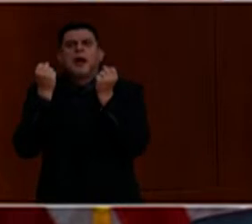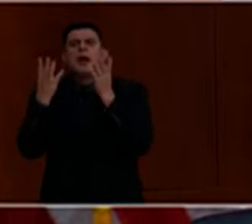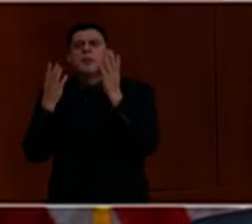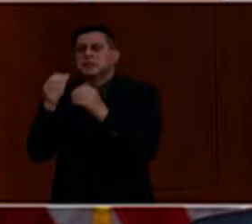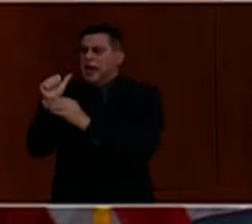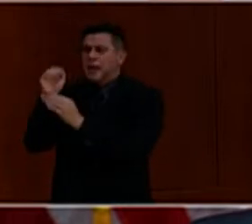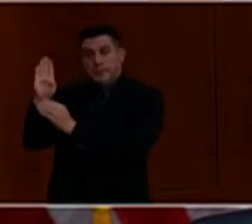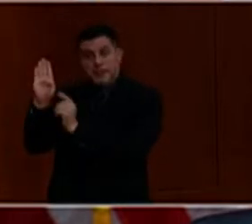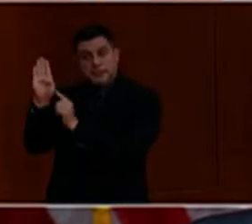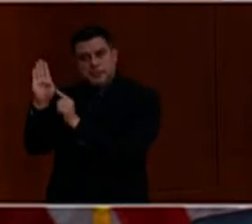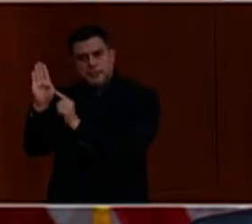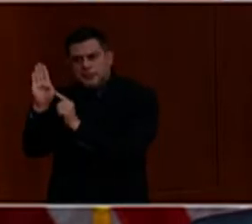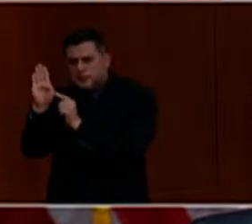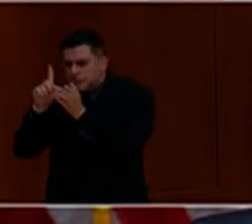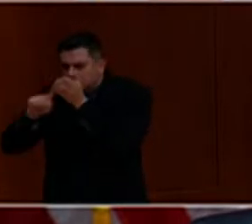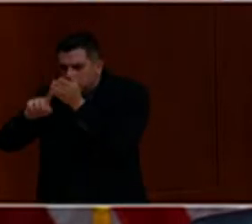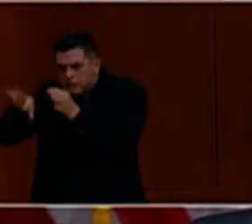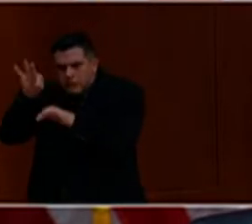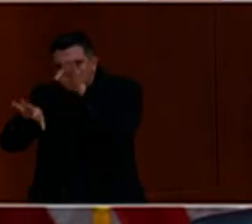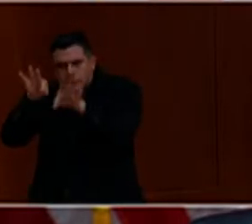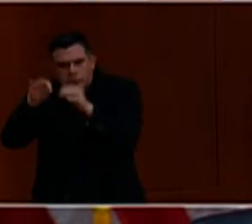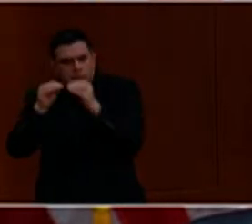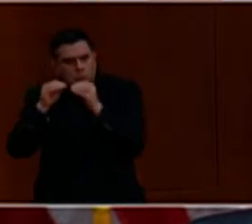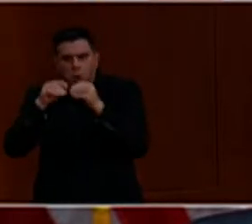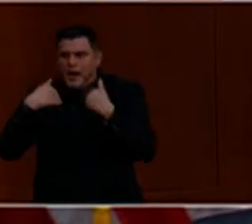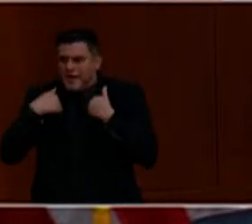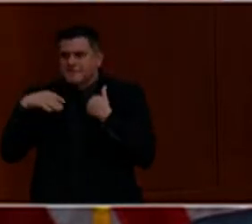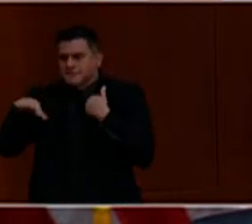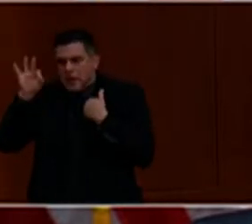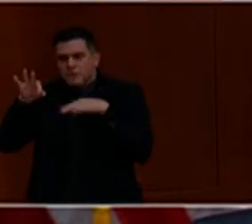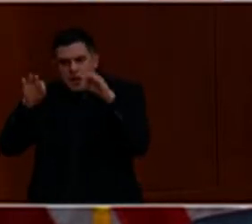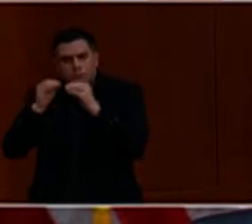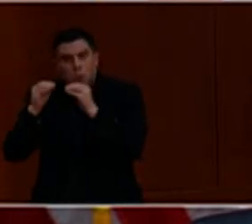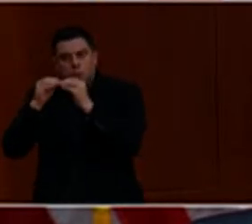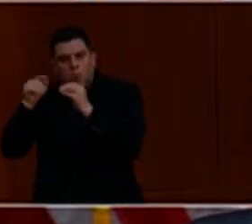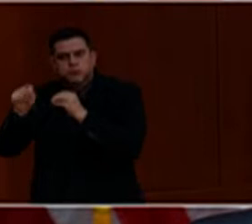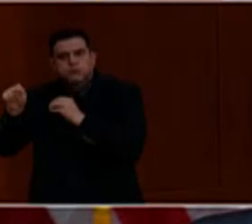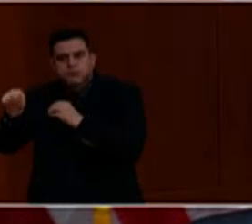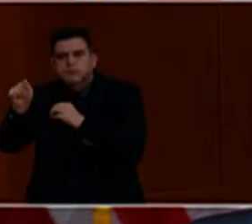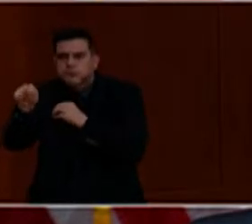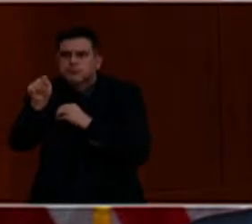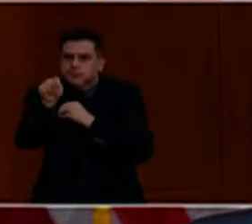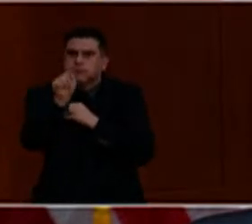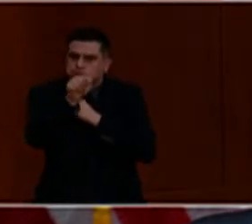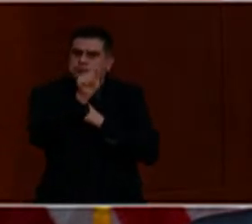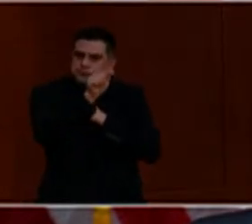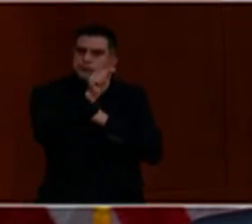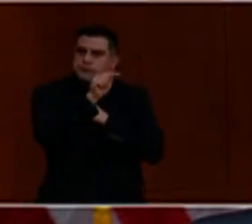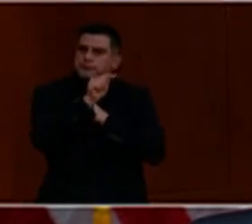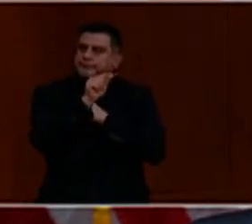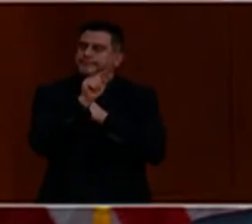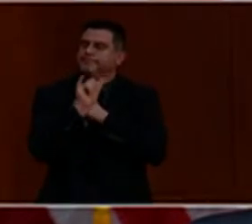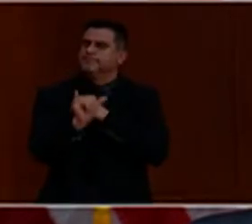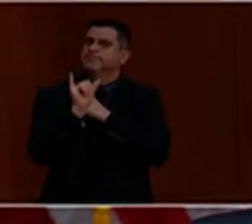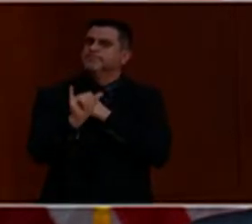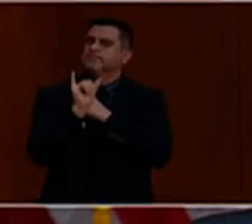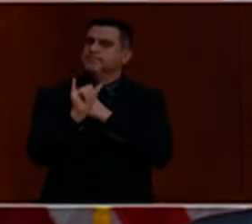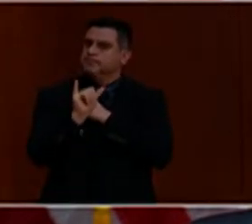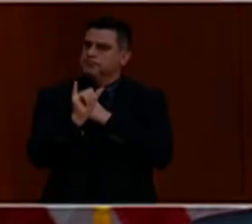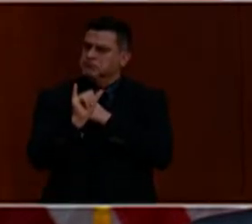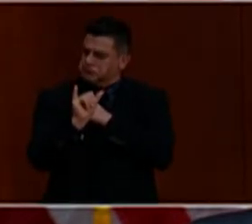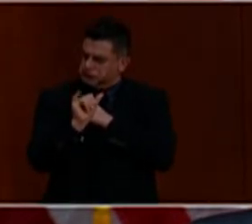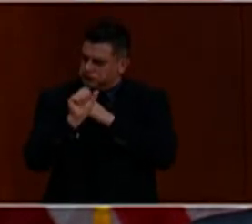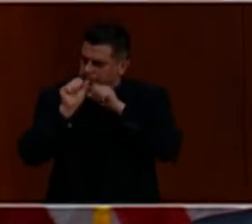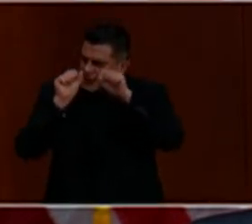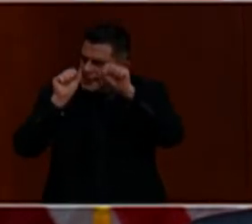and I think that has been probably the major factor in seeing some of the diagnostic testing going down, the